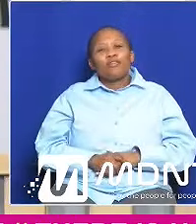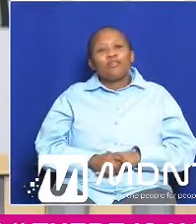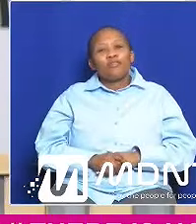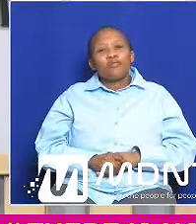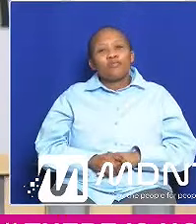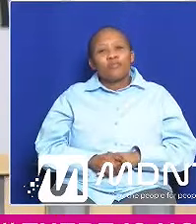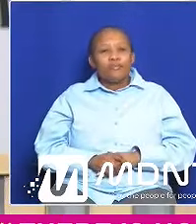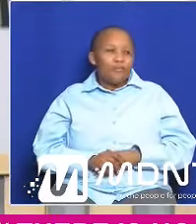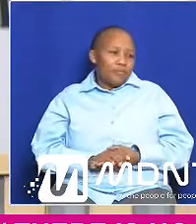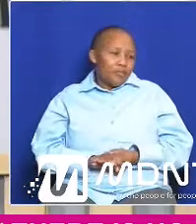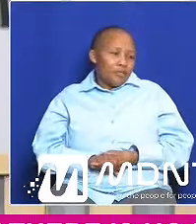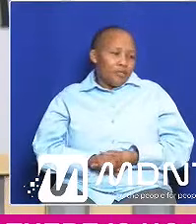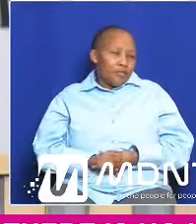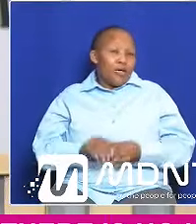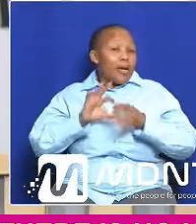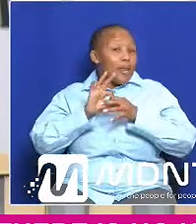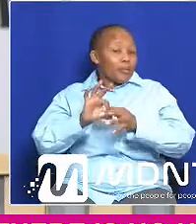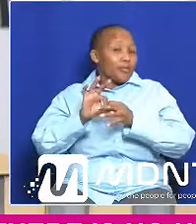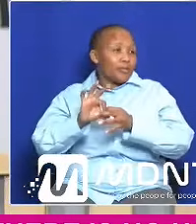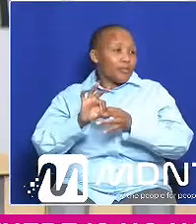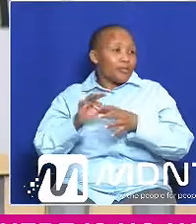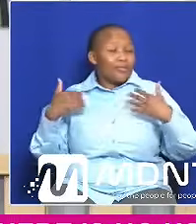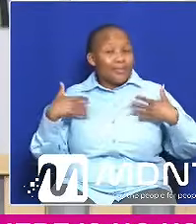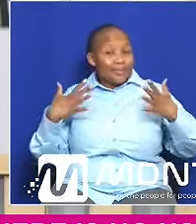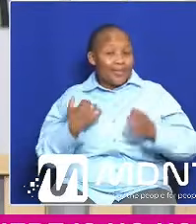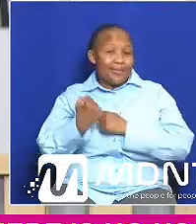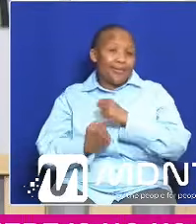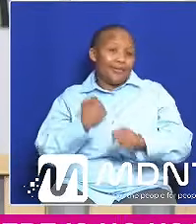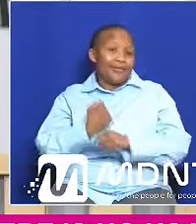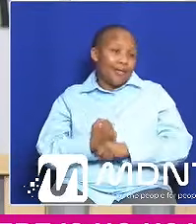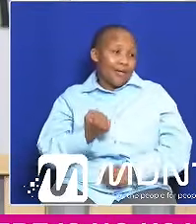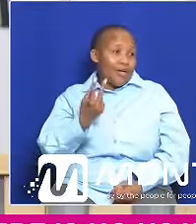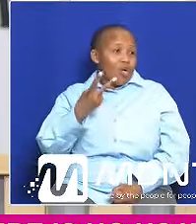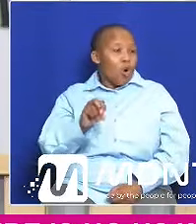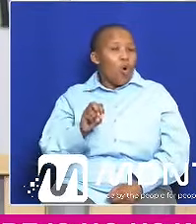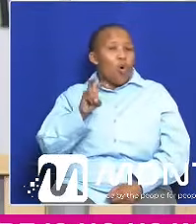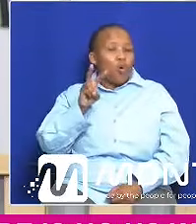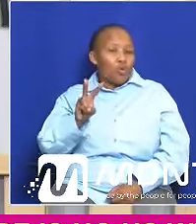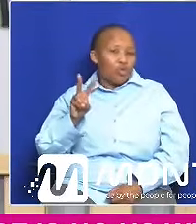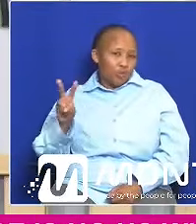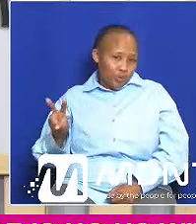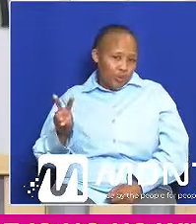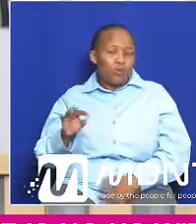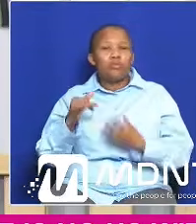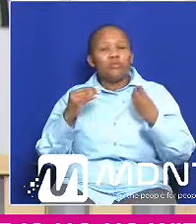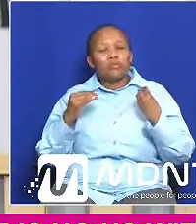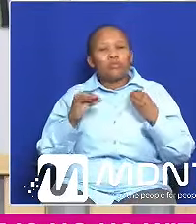This is a relationship starting in 2022. Can you give us a sense of the nature of business ventures you